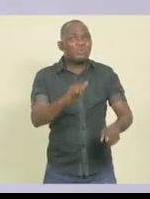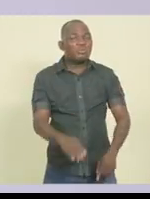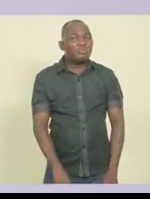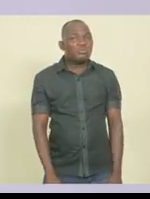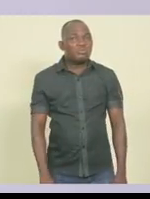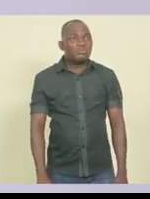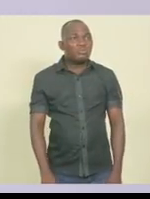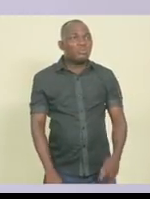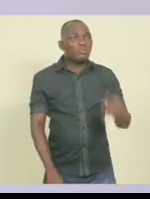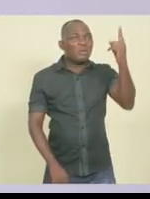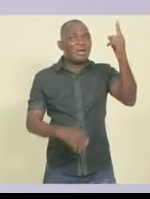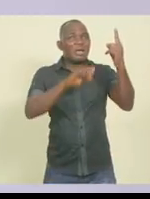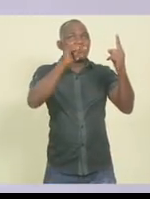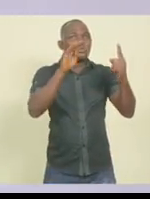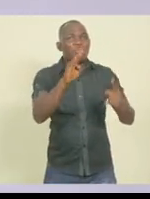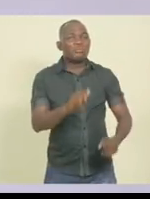One.